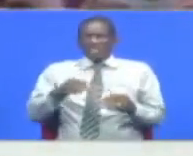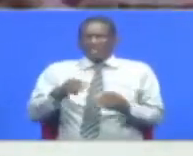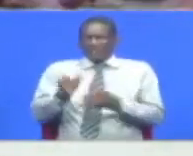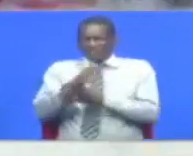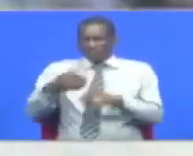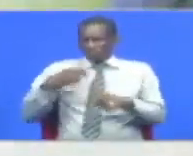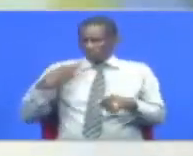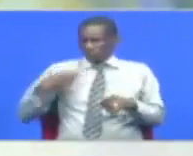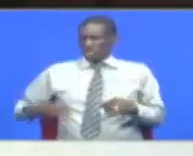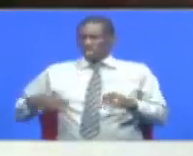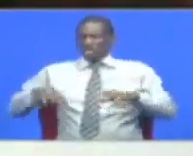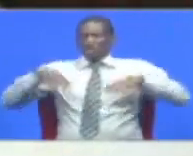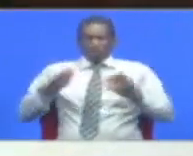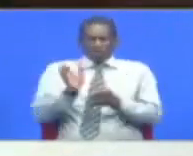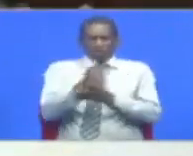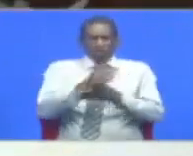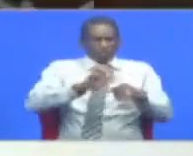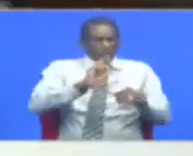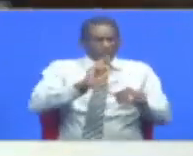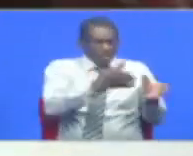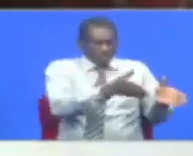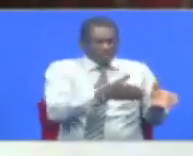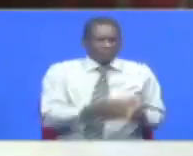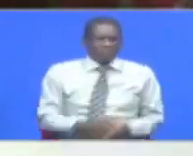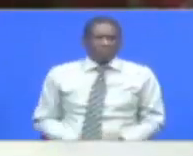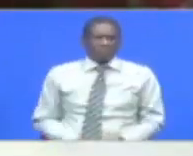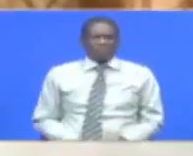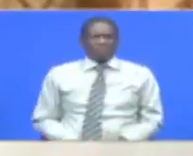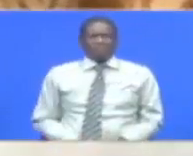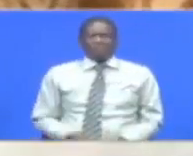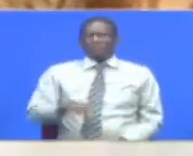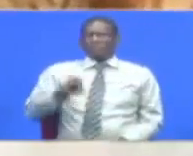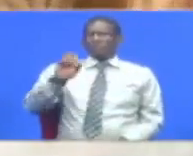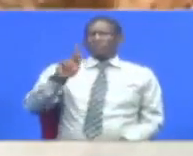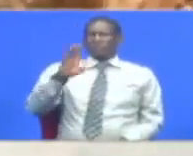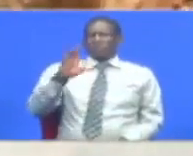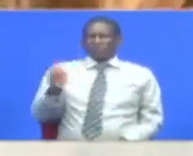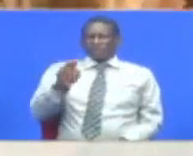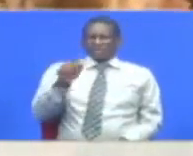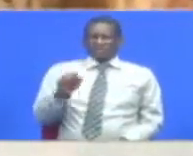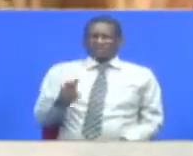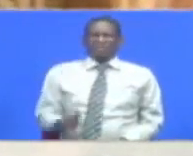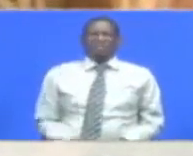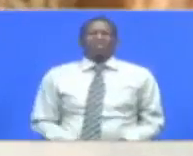or fish from Kenya? Oko Okusa, NTV.